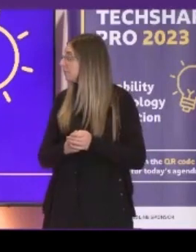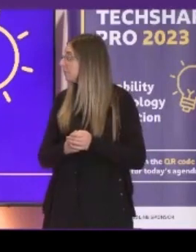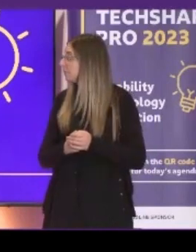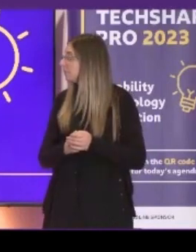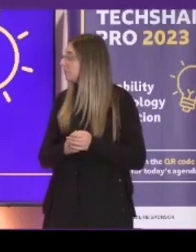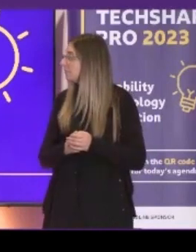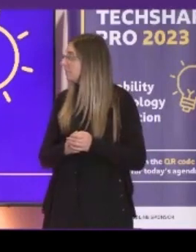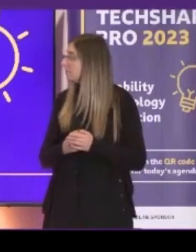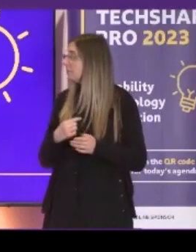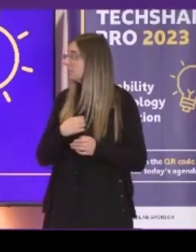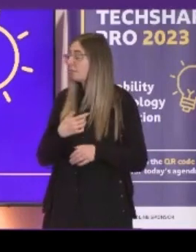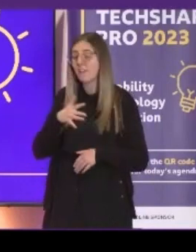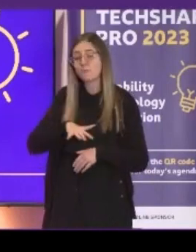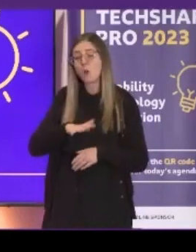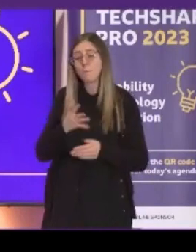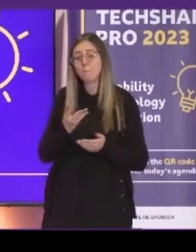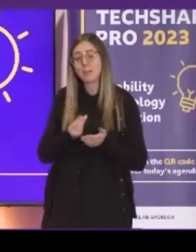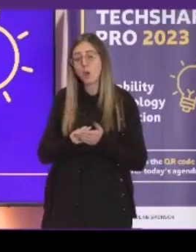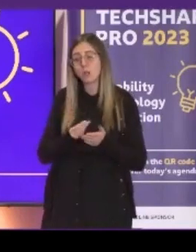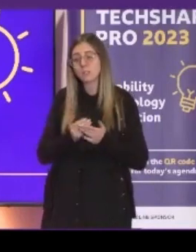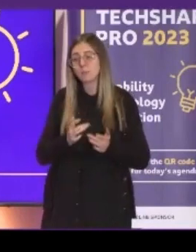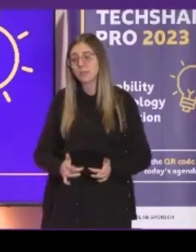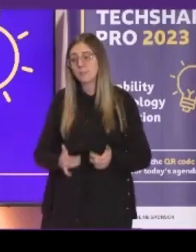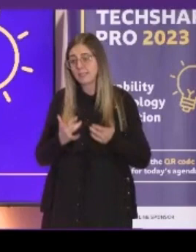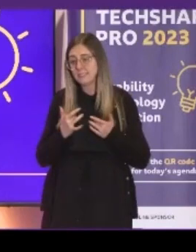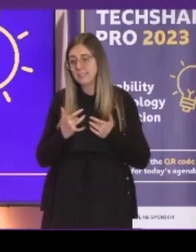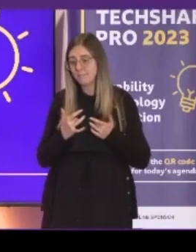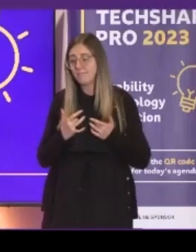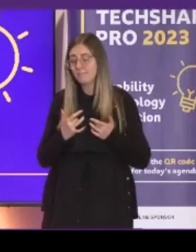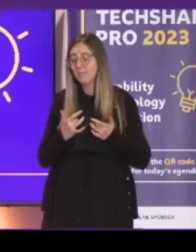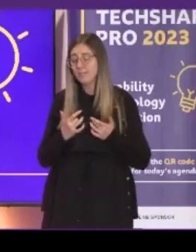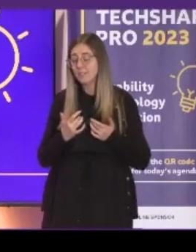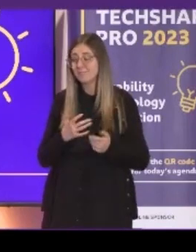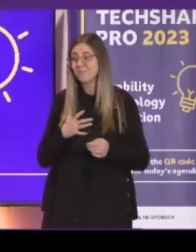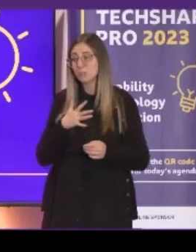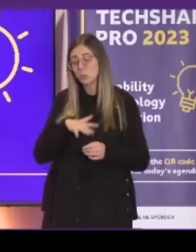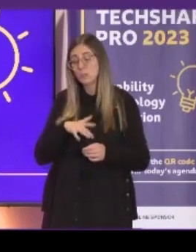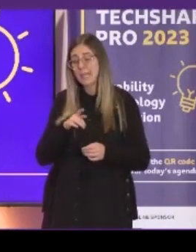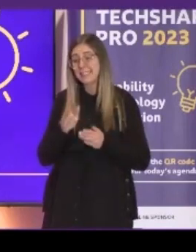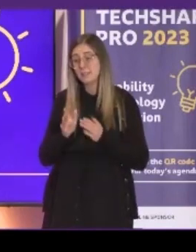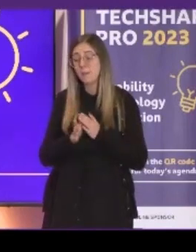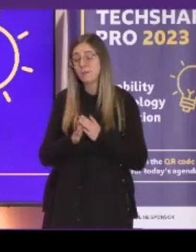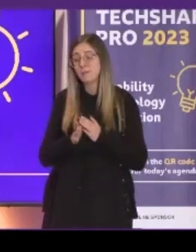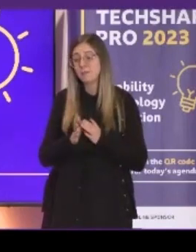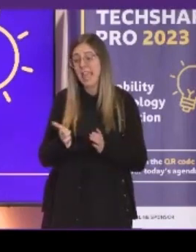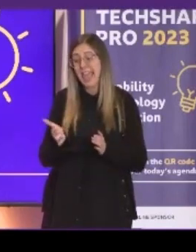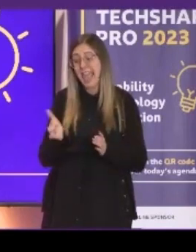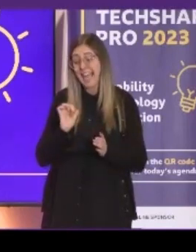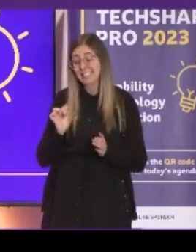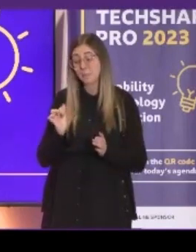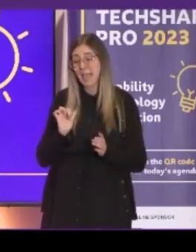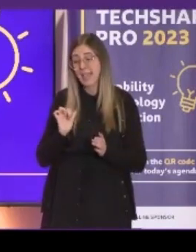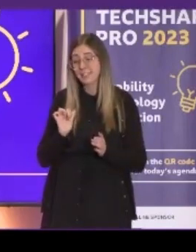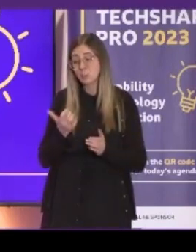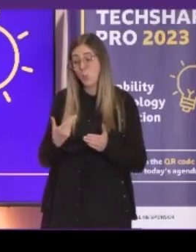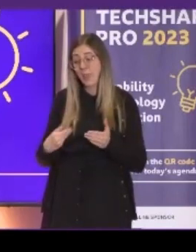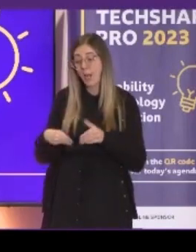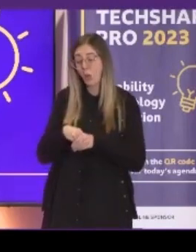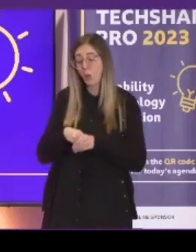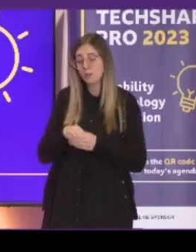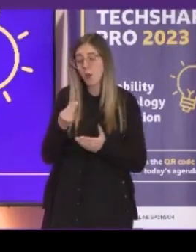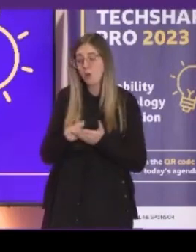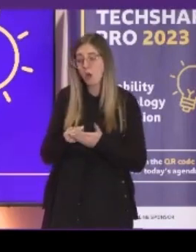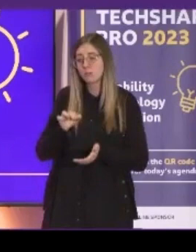I think from a cost point of view, you do need to expect to build a bit of cost into your budgets